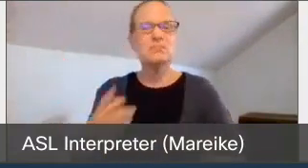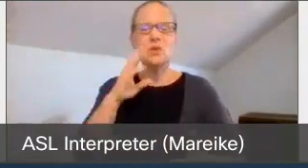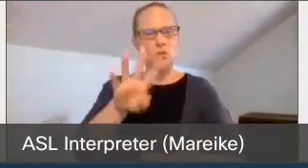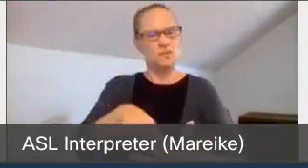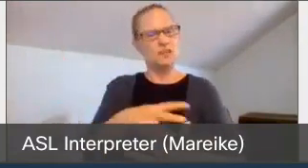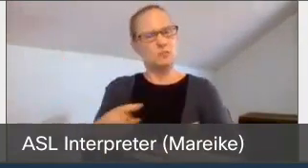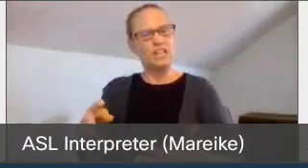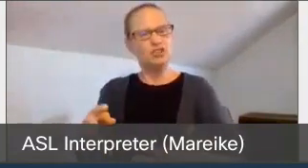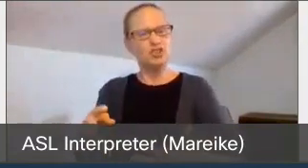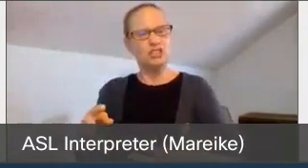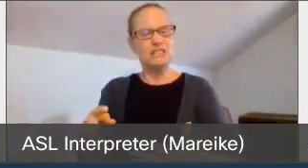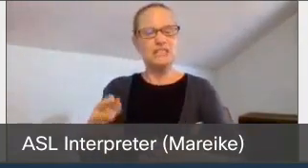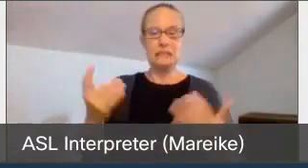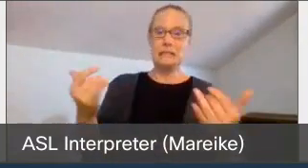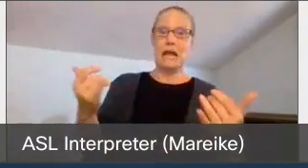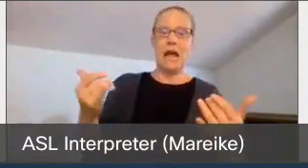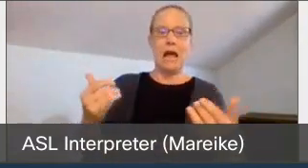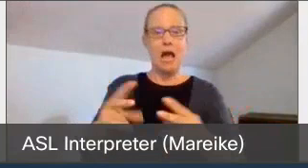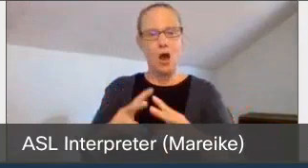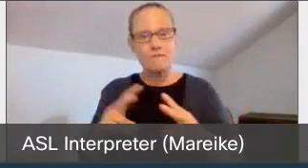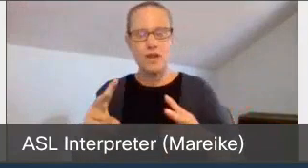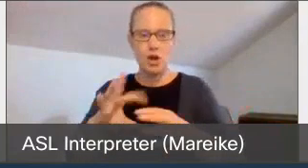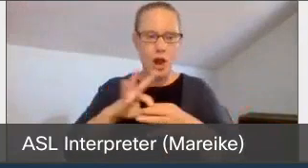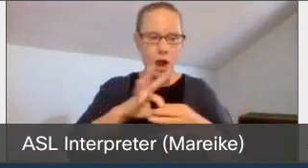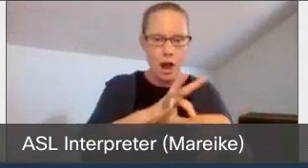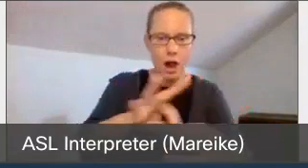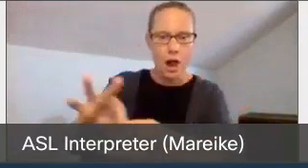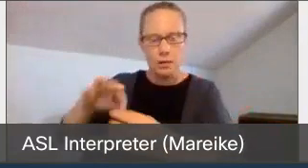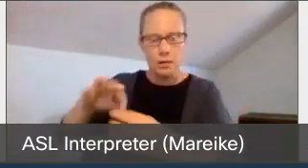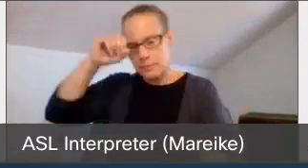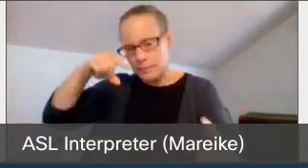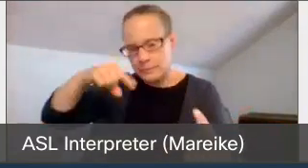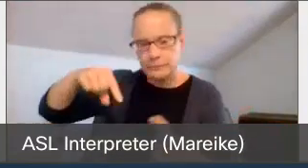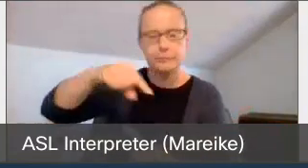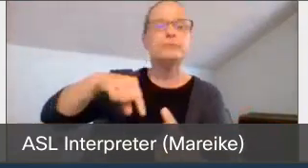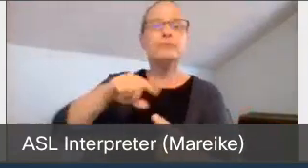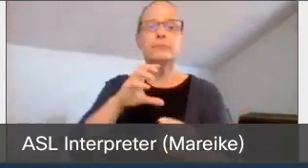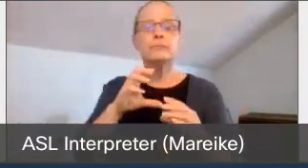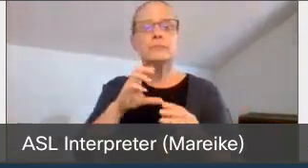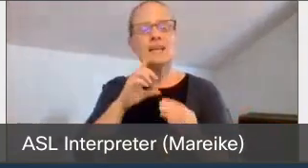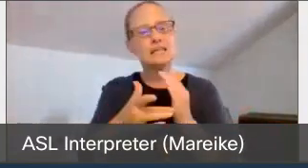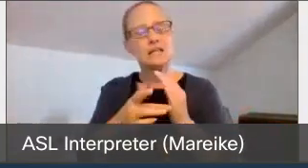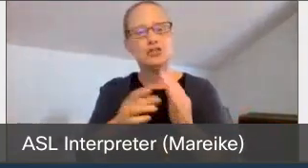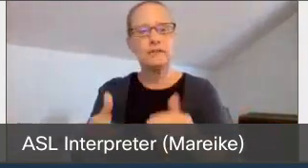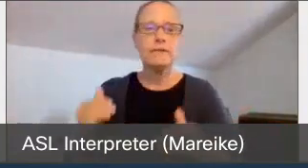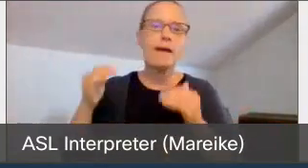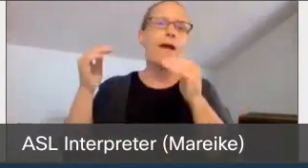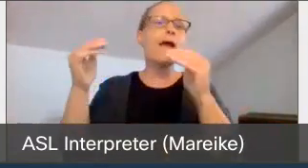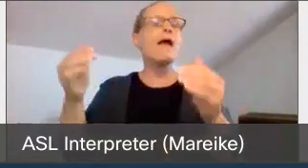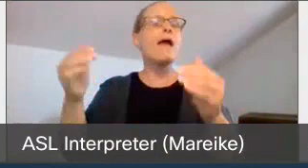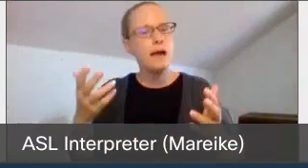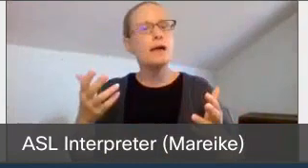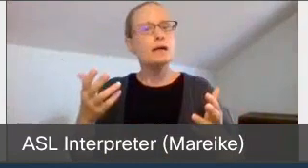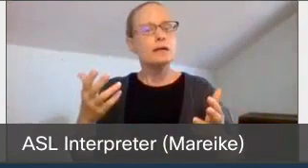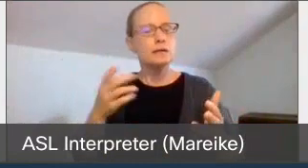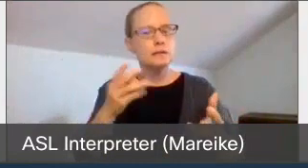in a sky to now it is very intuitive, technology advanced, and interacts to let us know supply